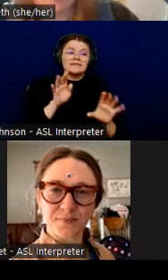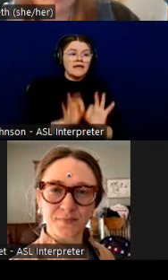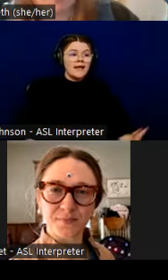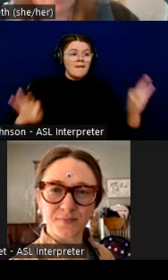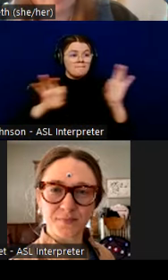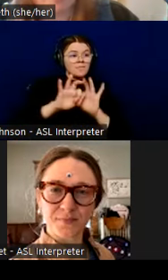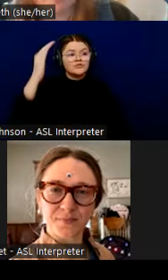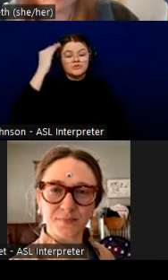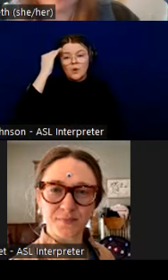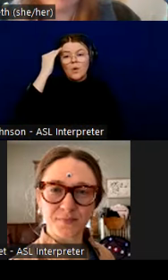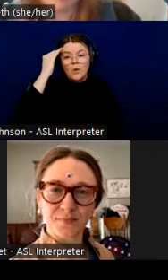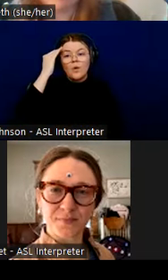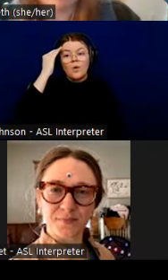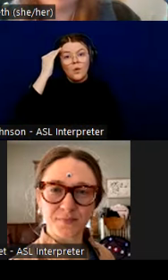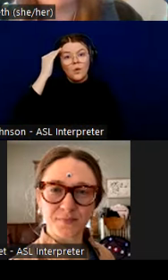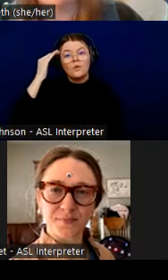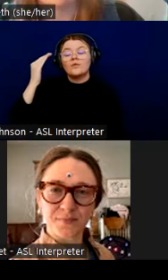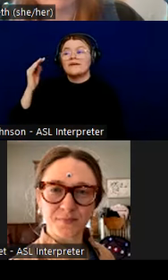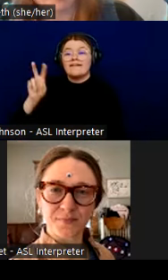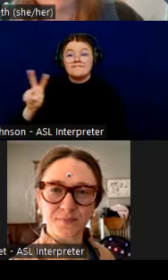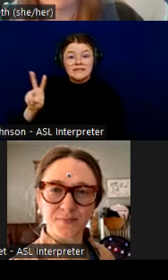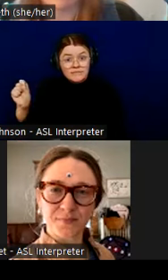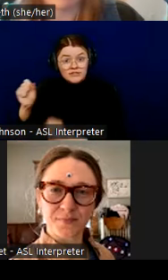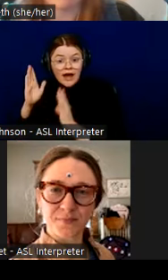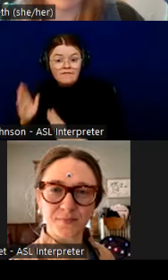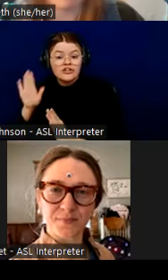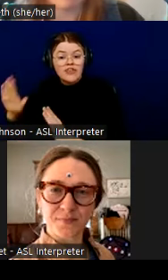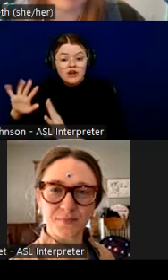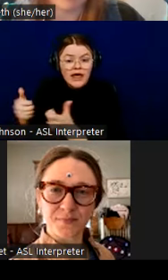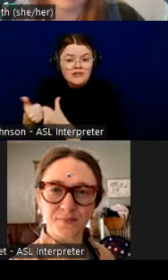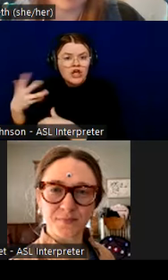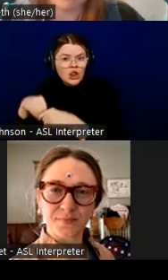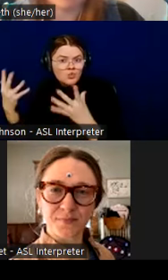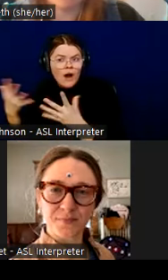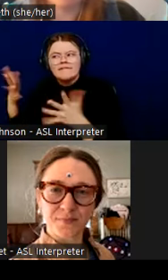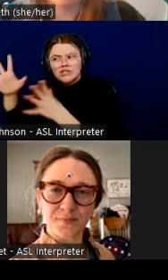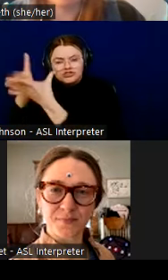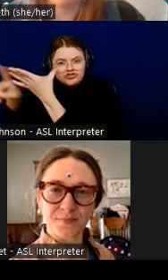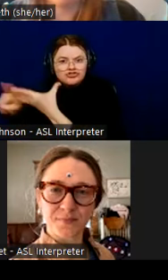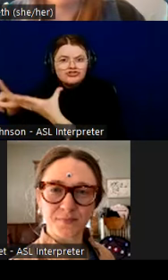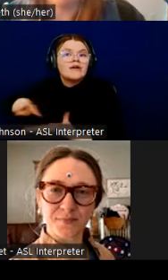victim survivors of domestic violence are up against so that you can provide services in a way that's trauma-informed.